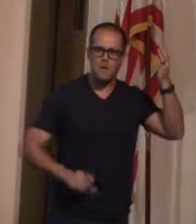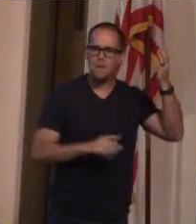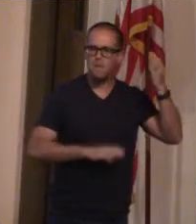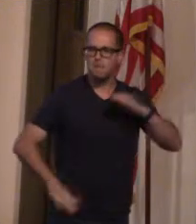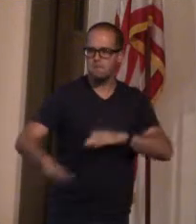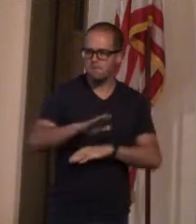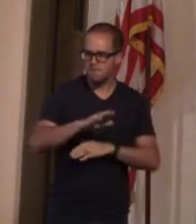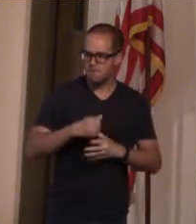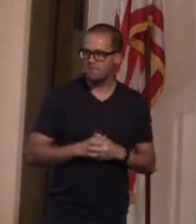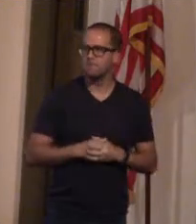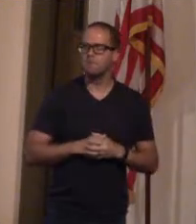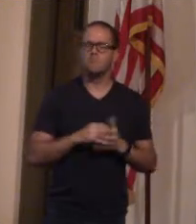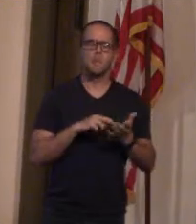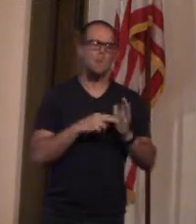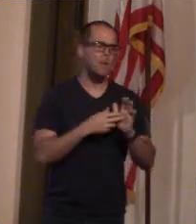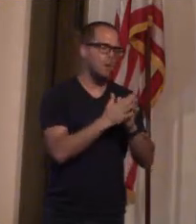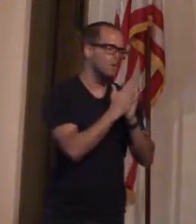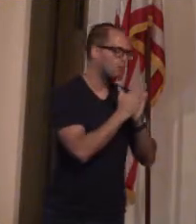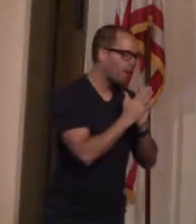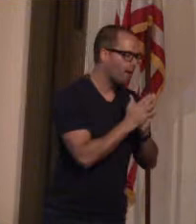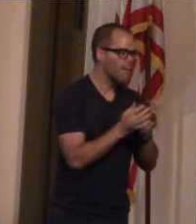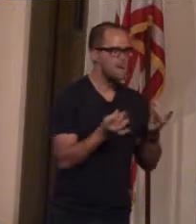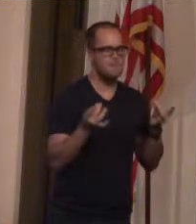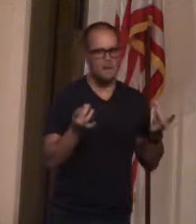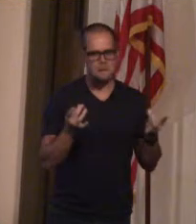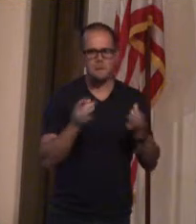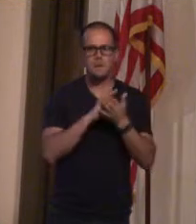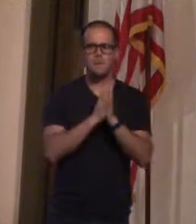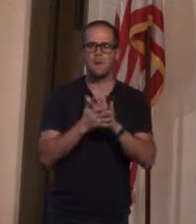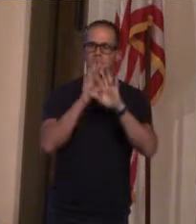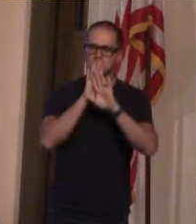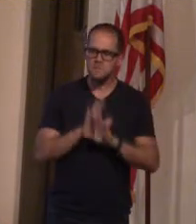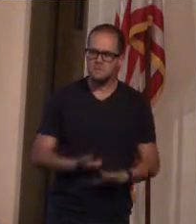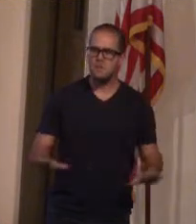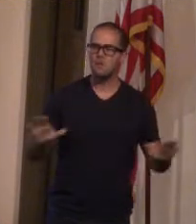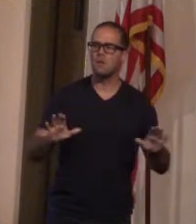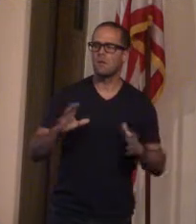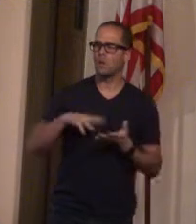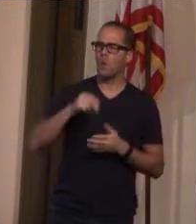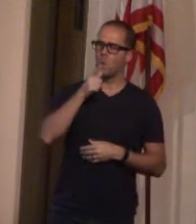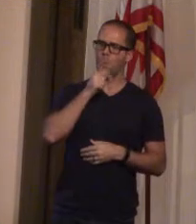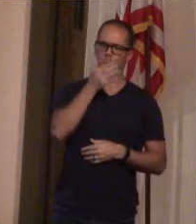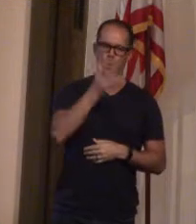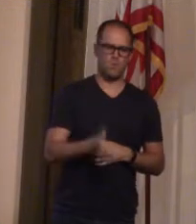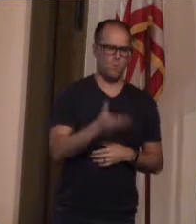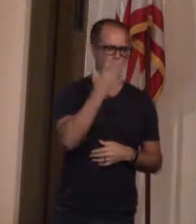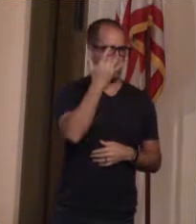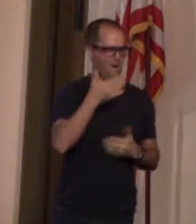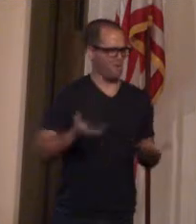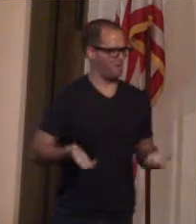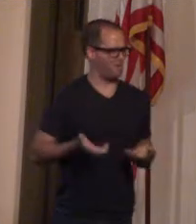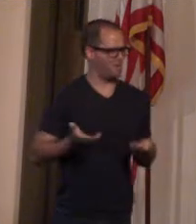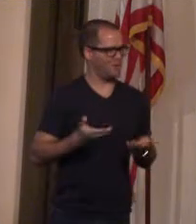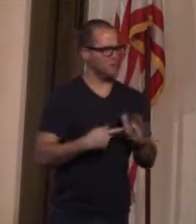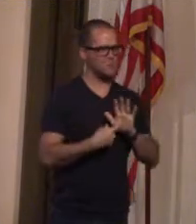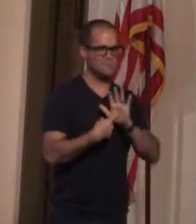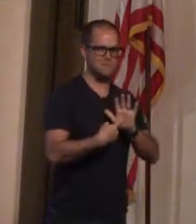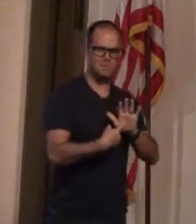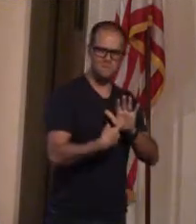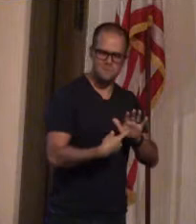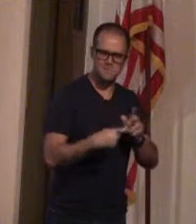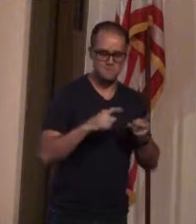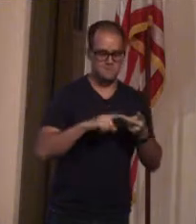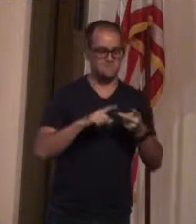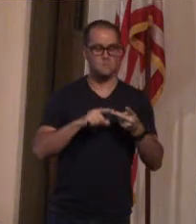in the Sermon on the Mount when he says, seek first the kingdom. What does that mean? It means